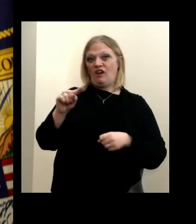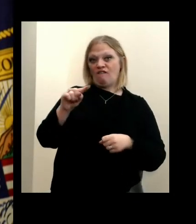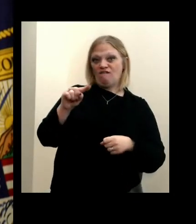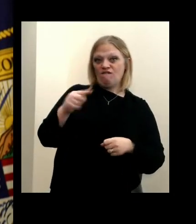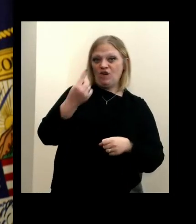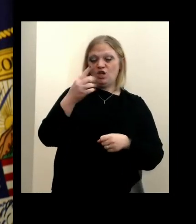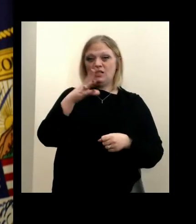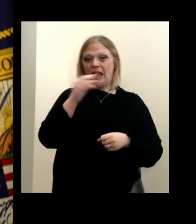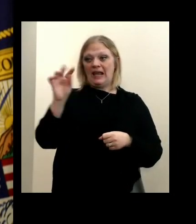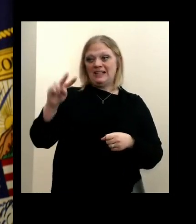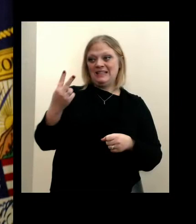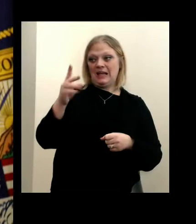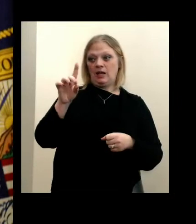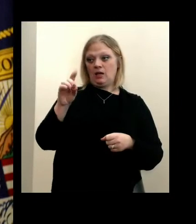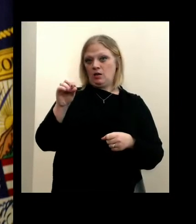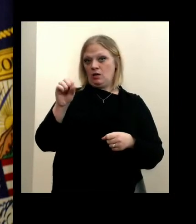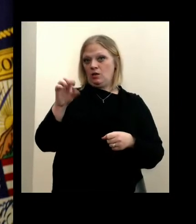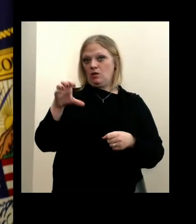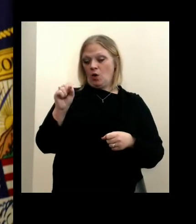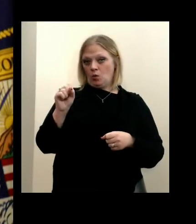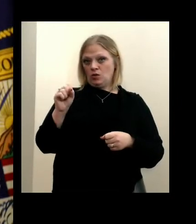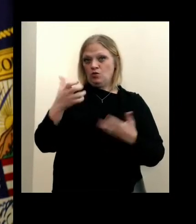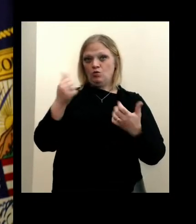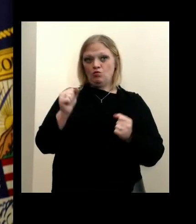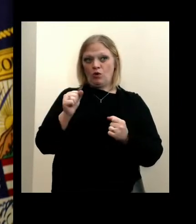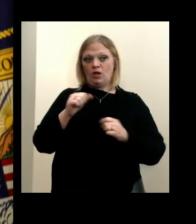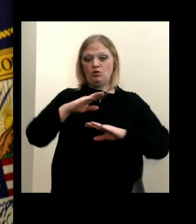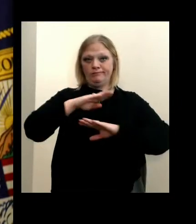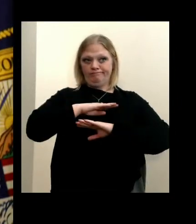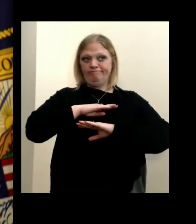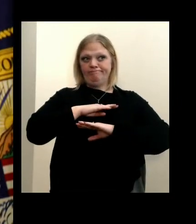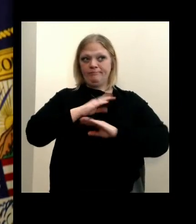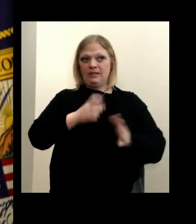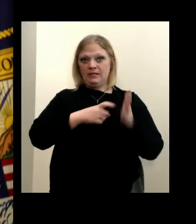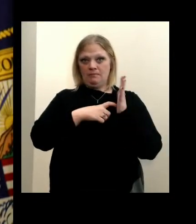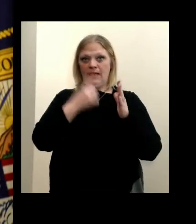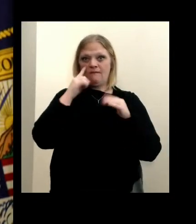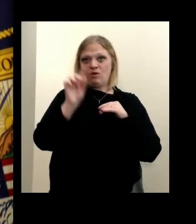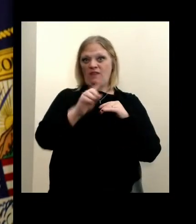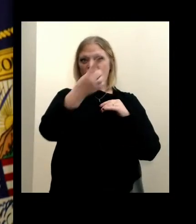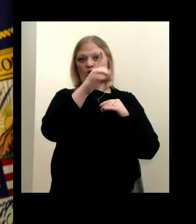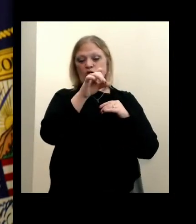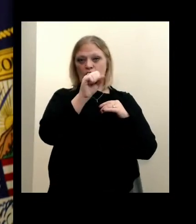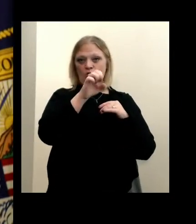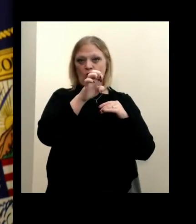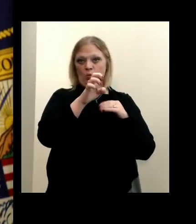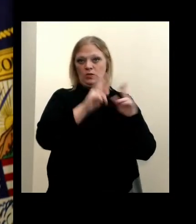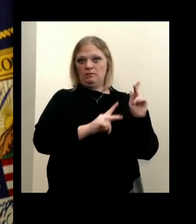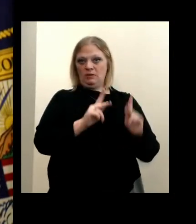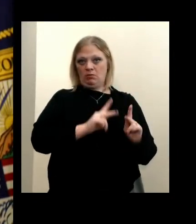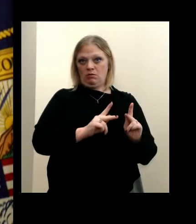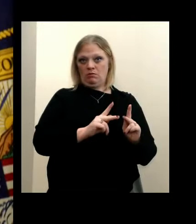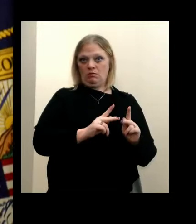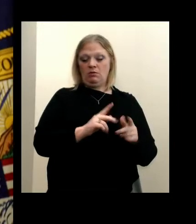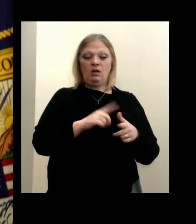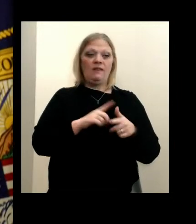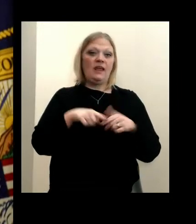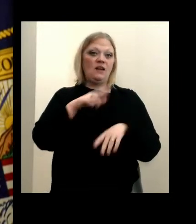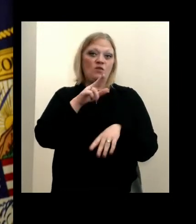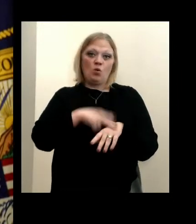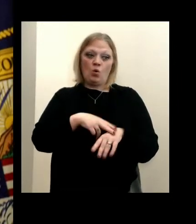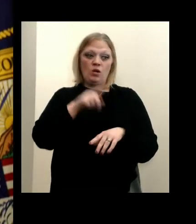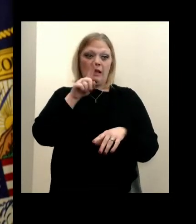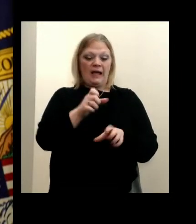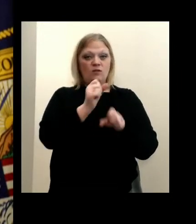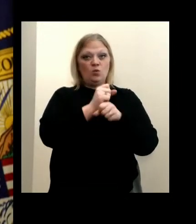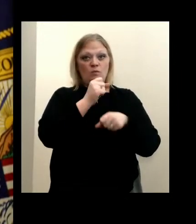doses, so we'll be able to meet the demand for the individuals who already had a first dose. And we are going to have to, of course, schedule those